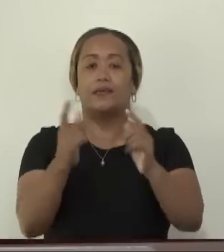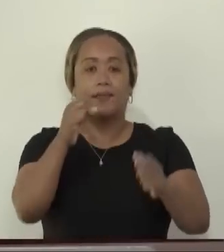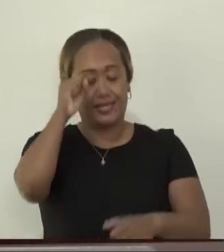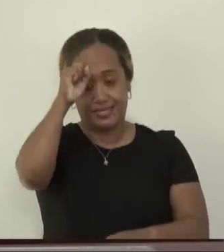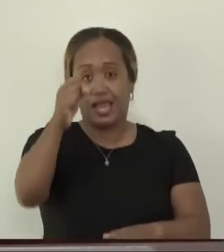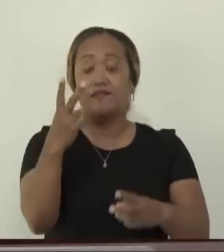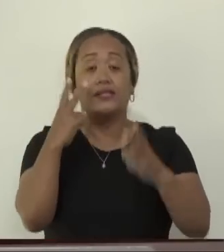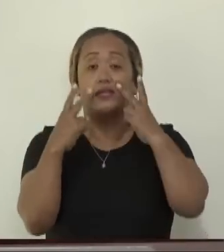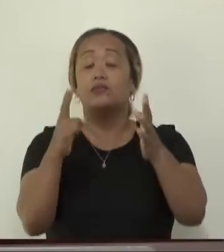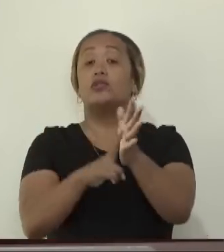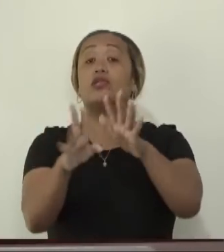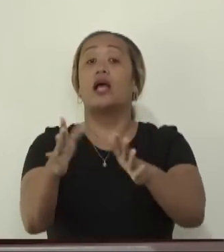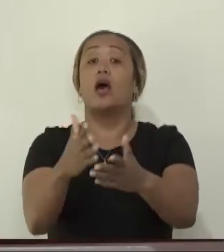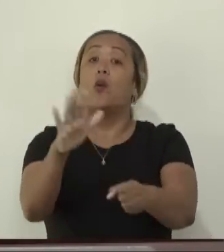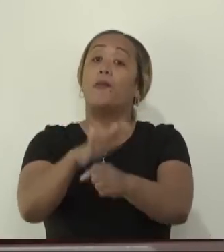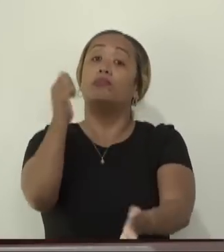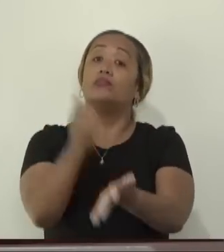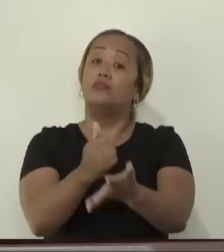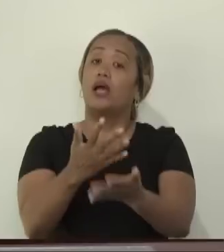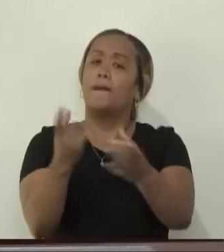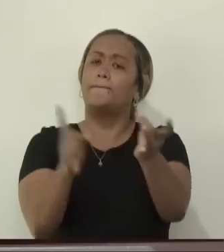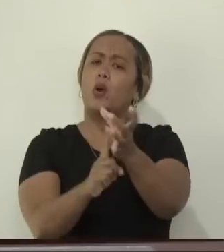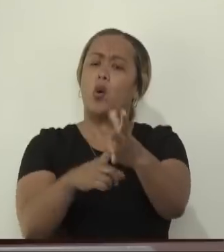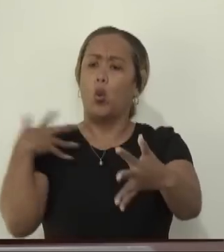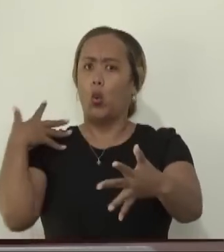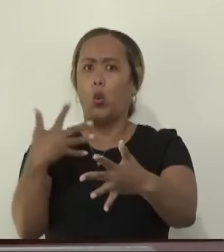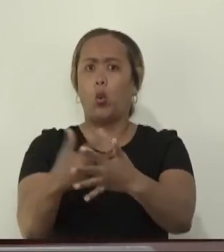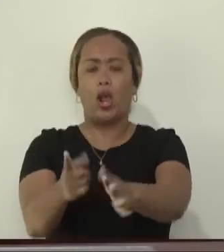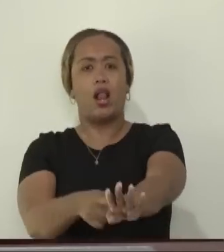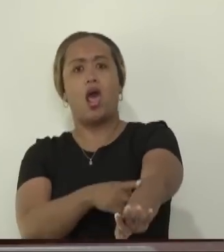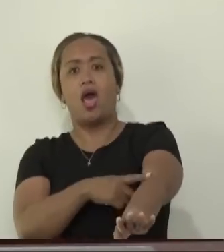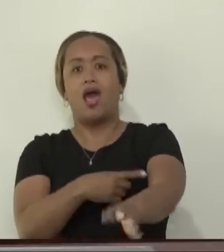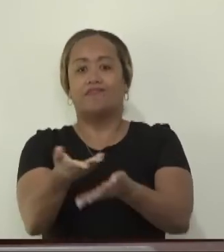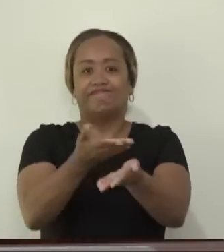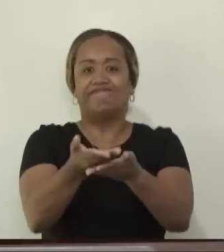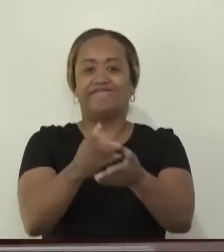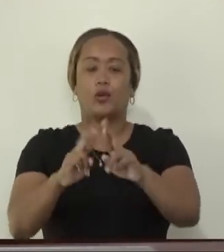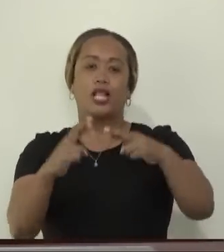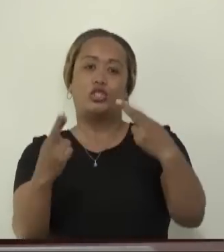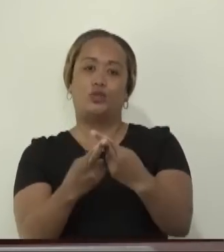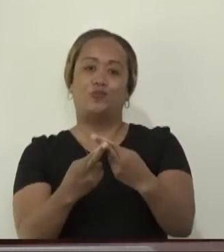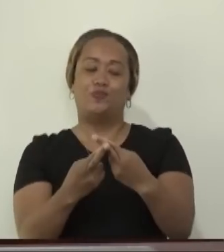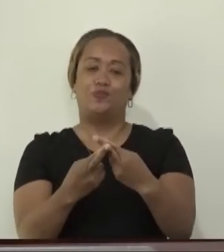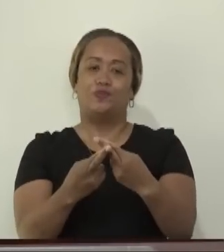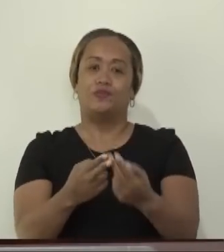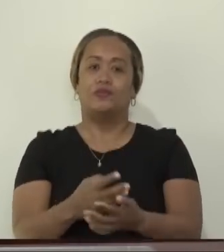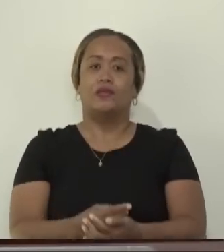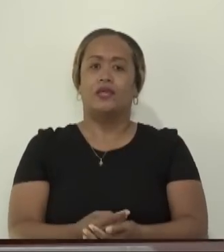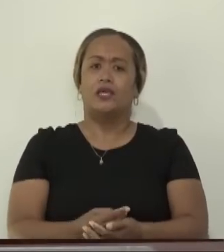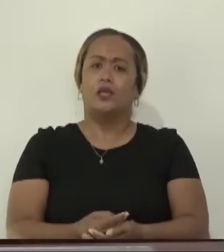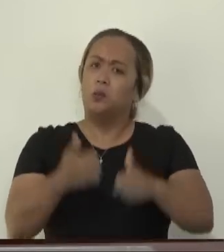New Zealand affirms the importance of our long-standing bilateral relationship. It